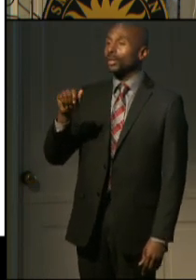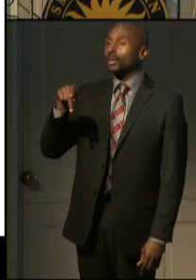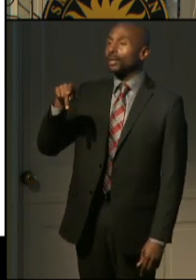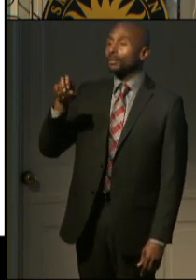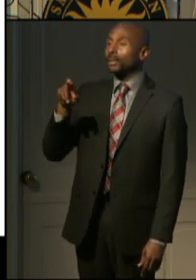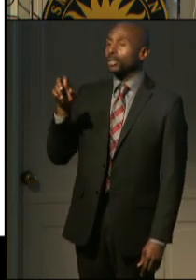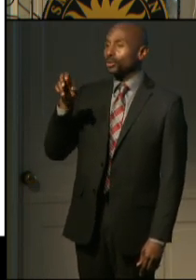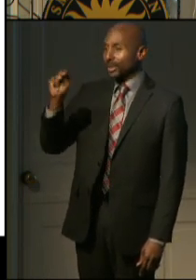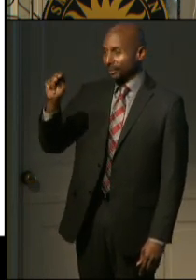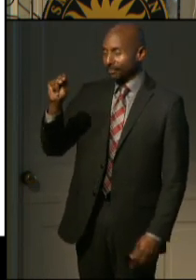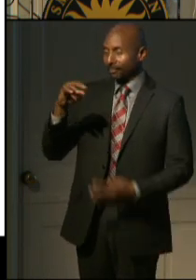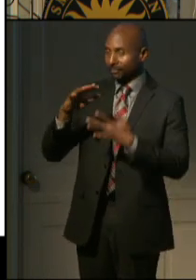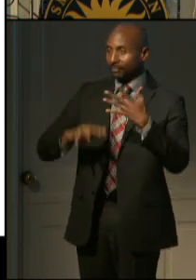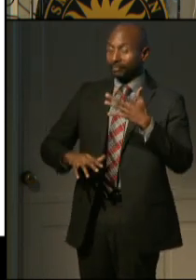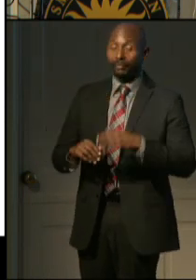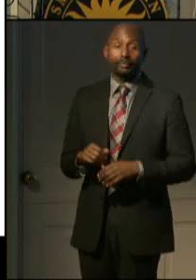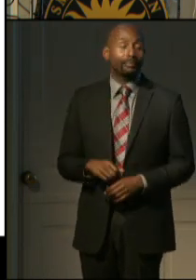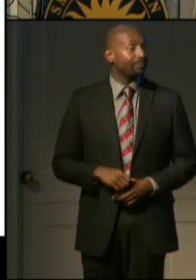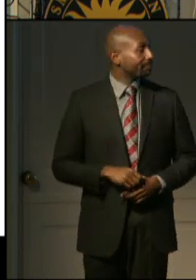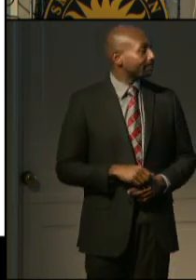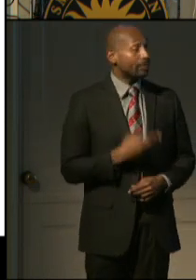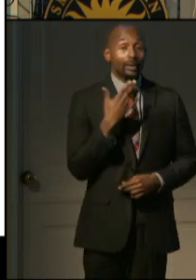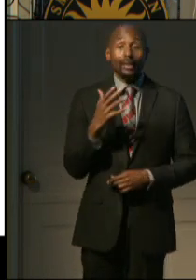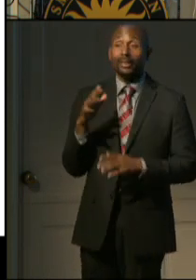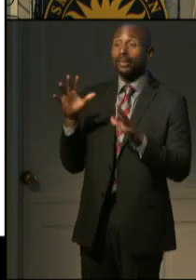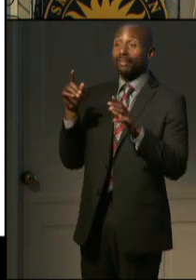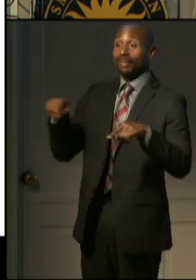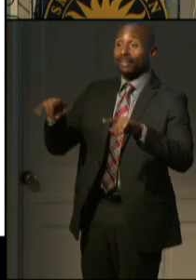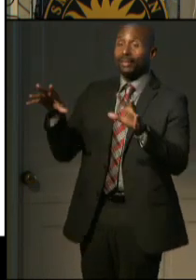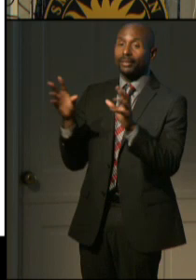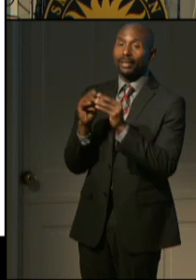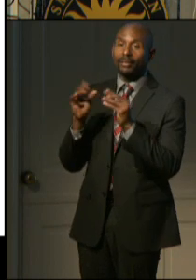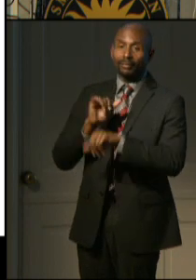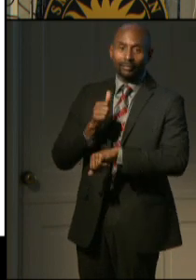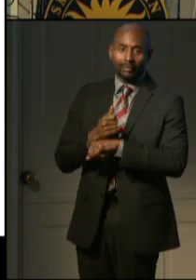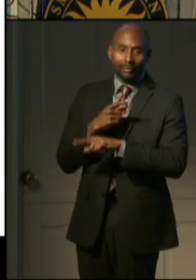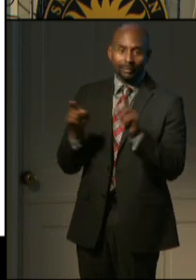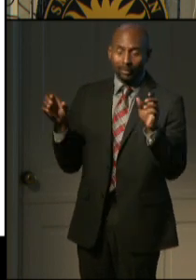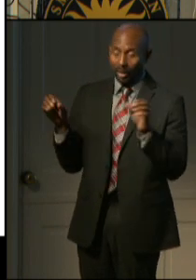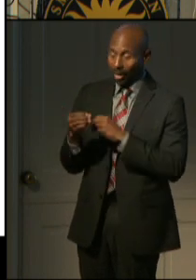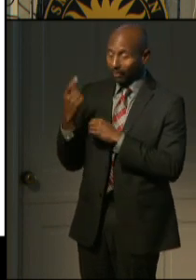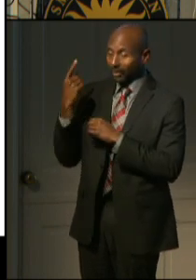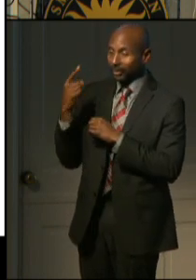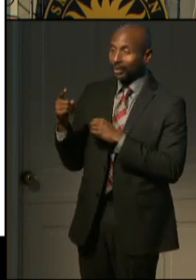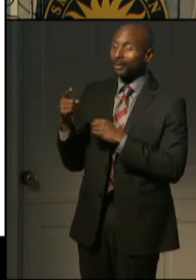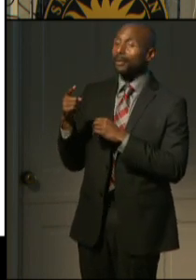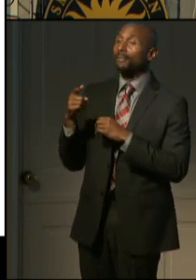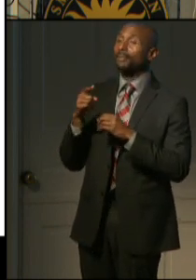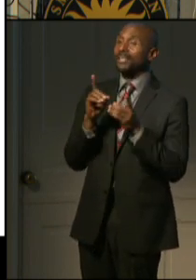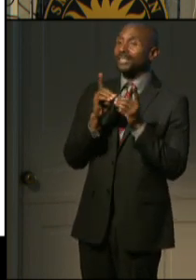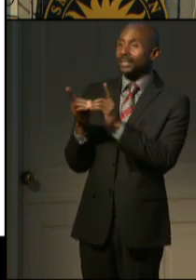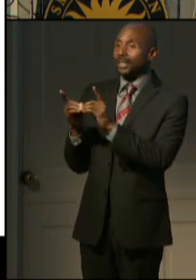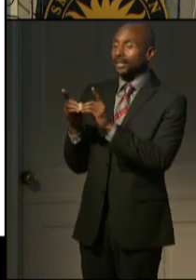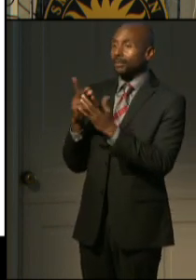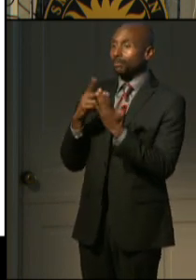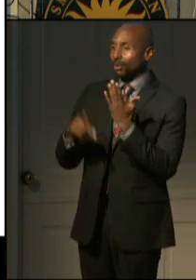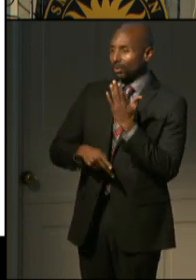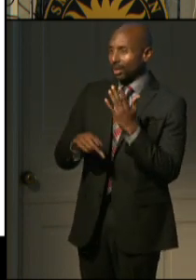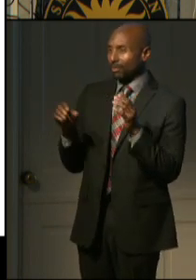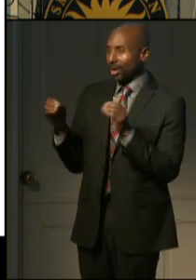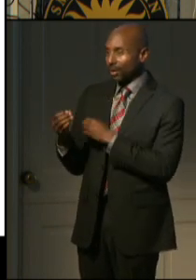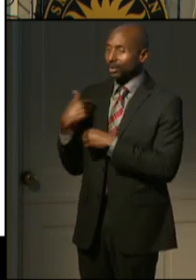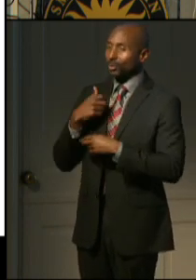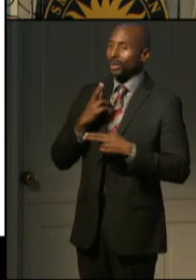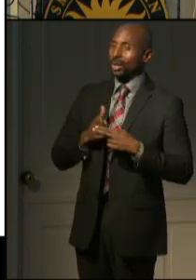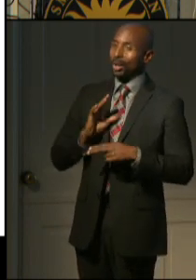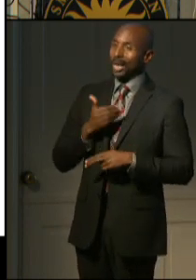Okay. This conference is organized by the office that I have the honor of leading, the Digitization Program Office, because that's a mouthful. We call